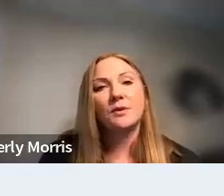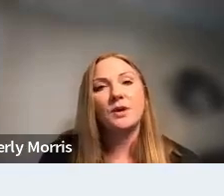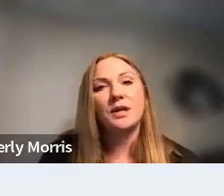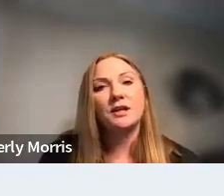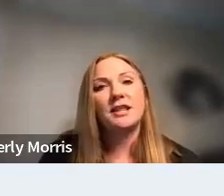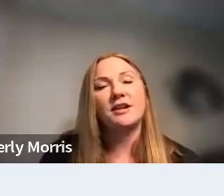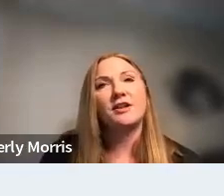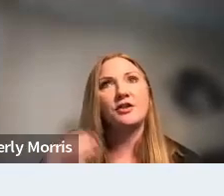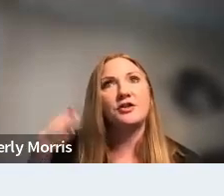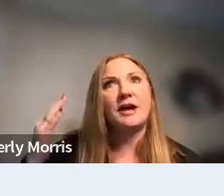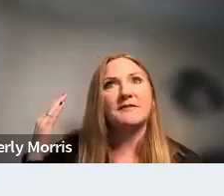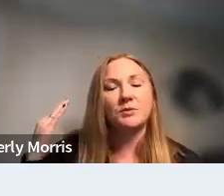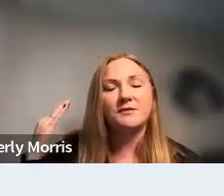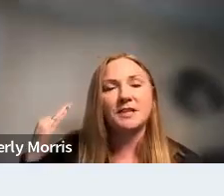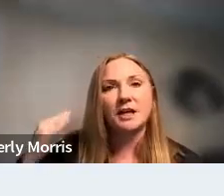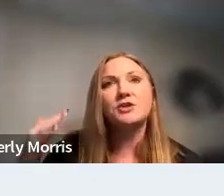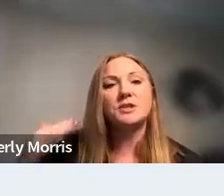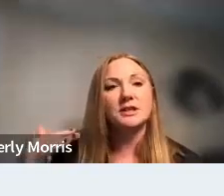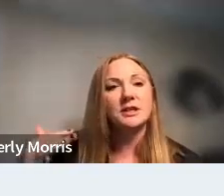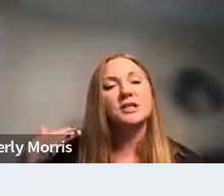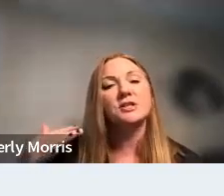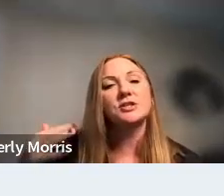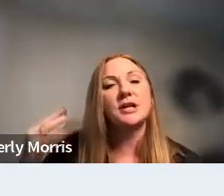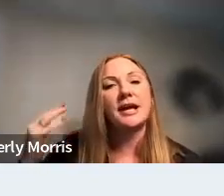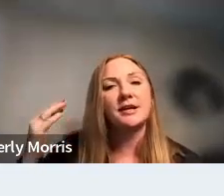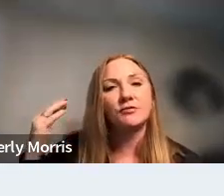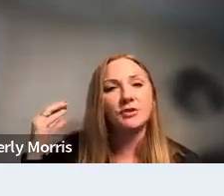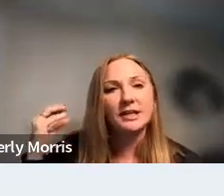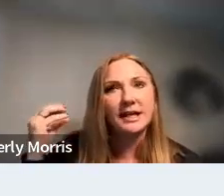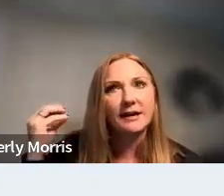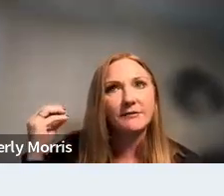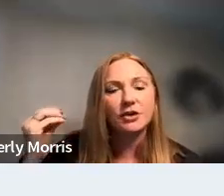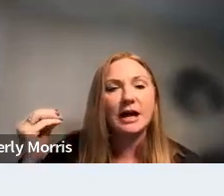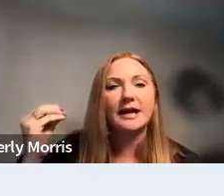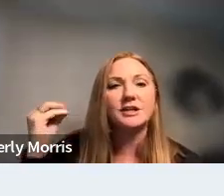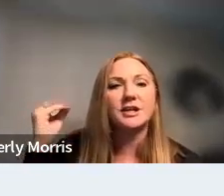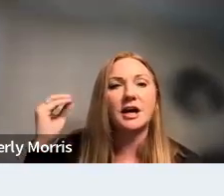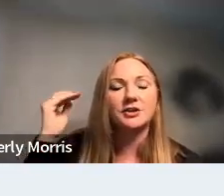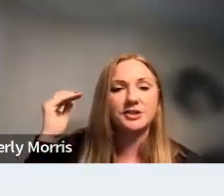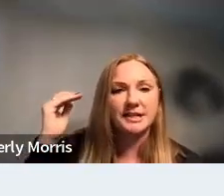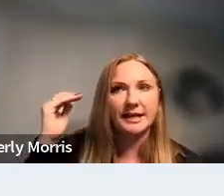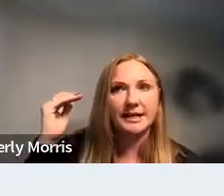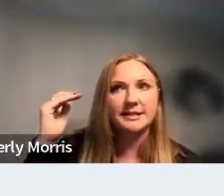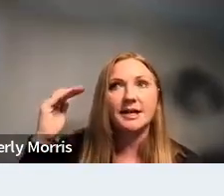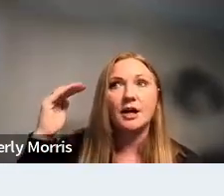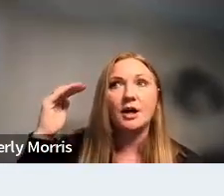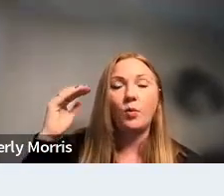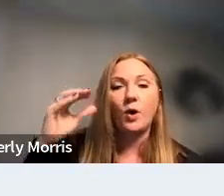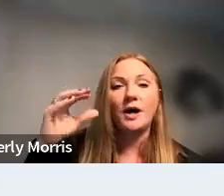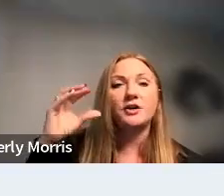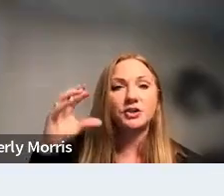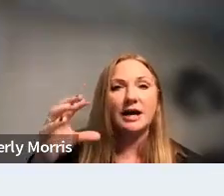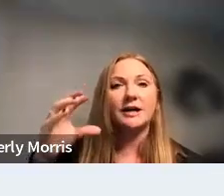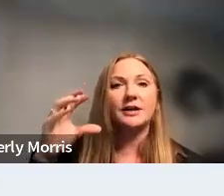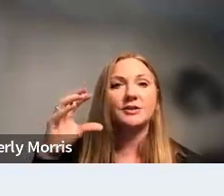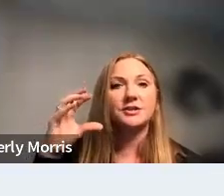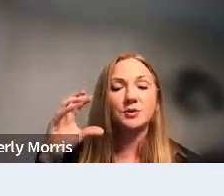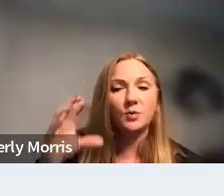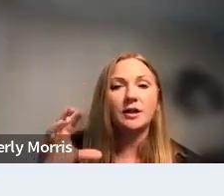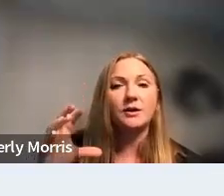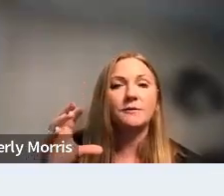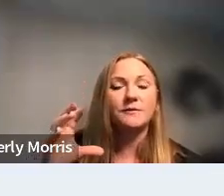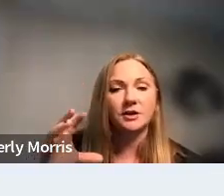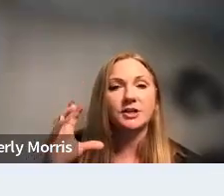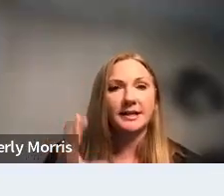with your team, that we've done due diligence and really have tried to understand what your